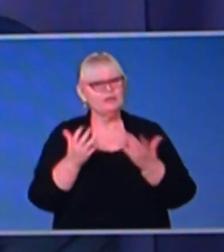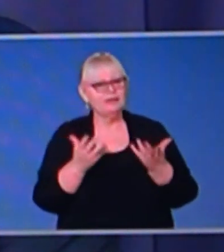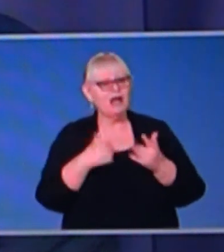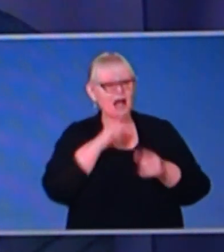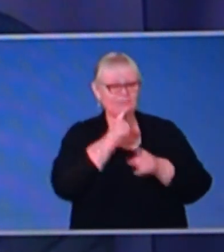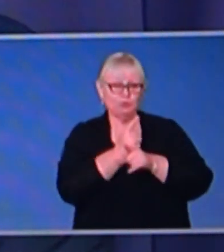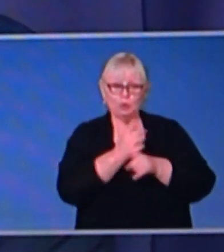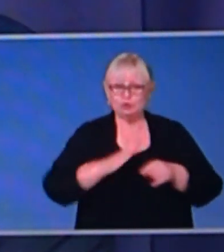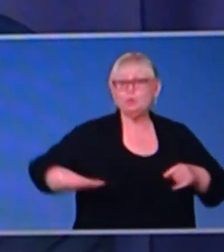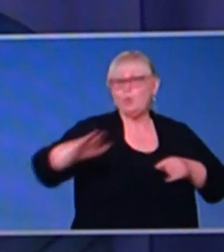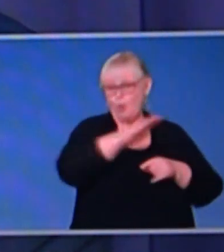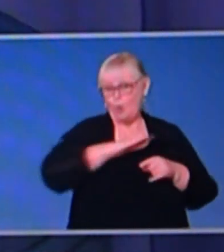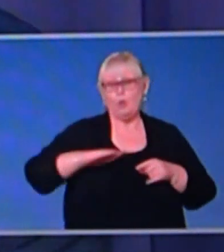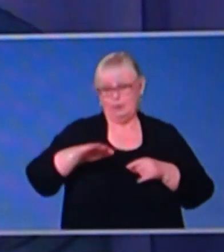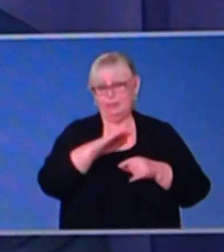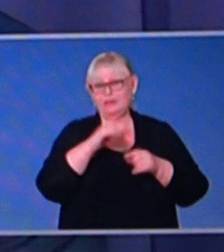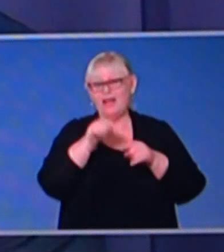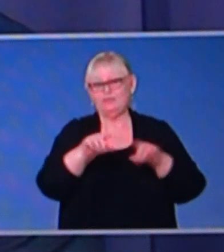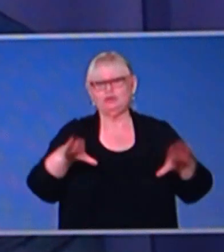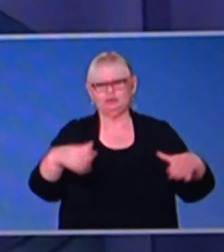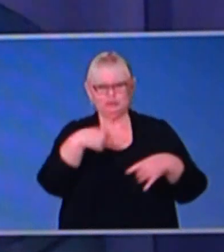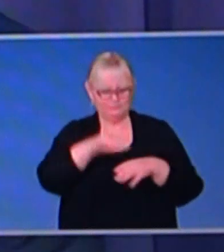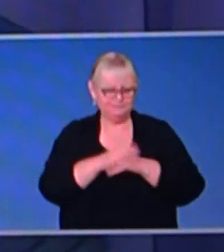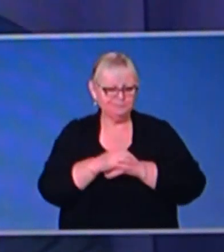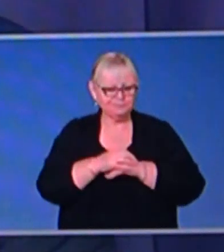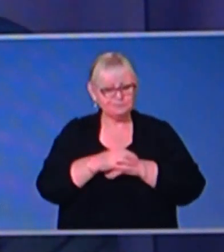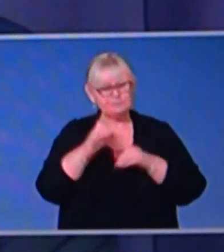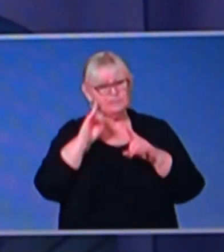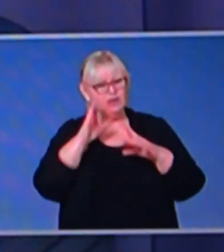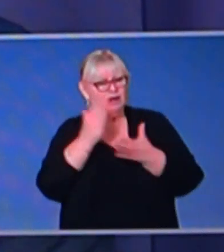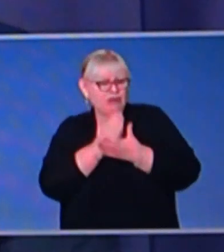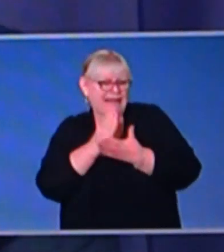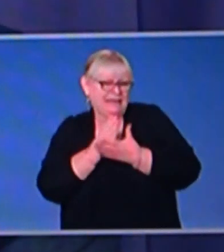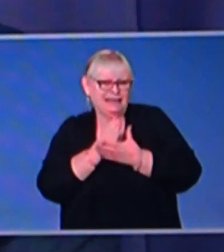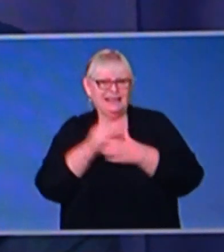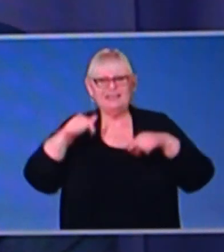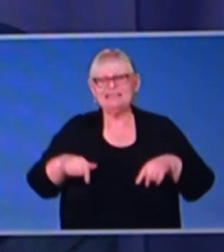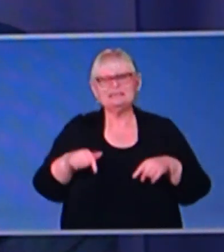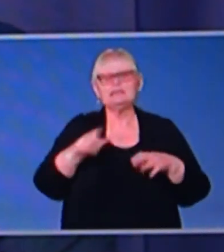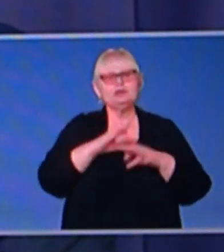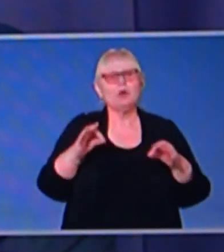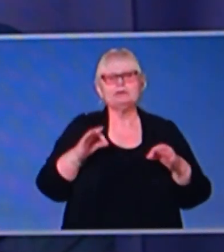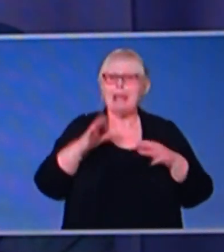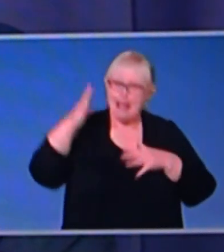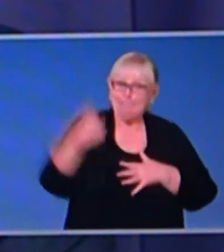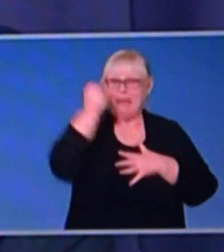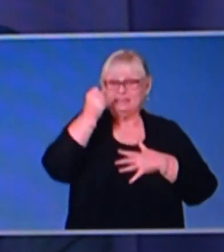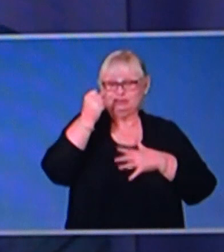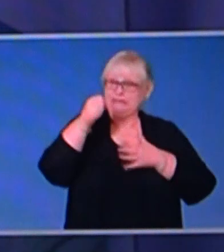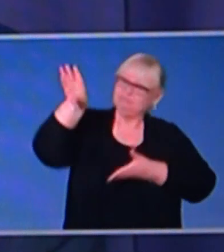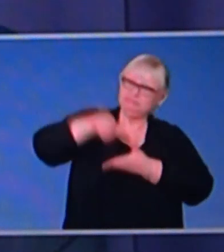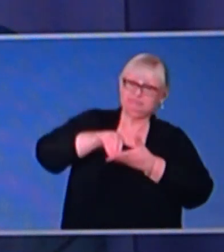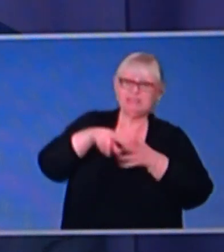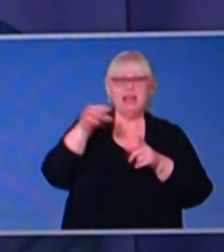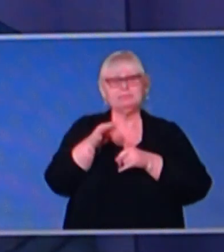all of those forums as well. But it highlights the point that, this is not a mandatory exercise.